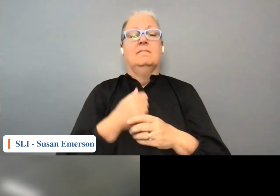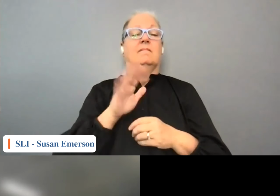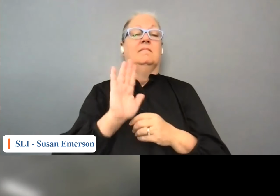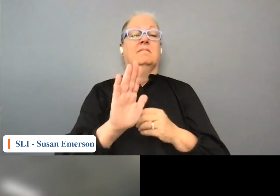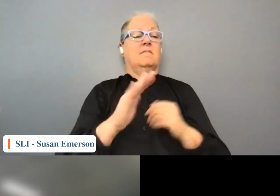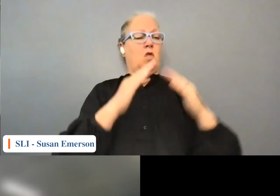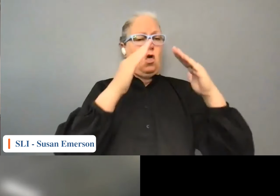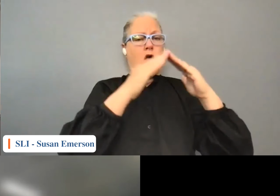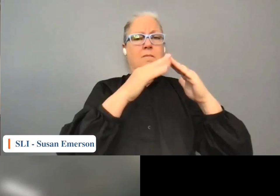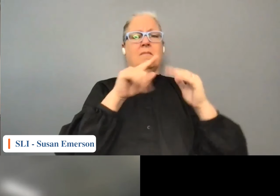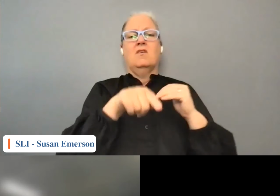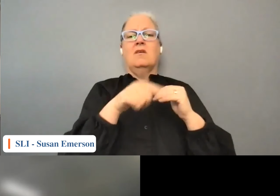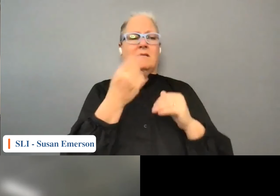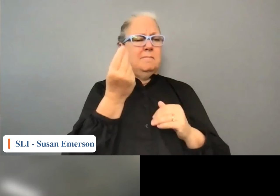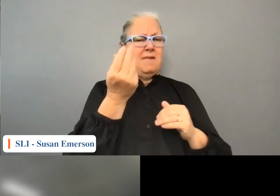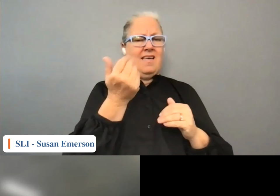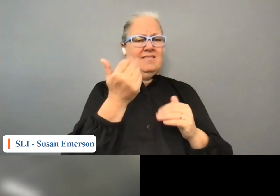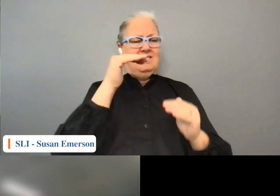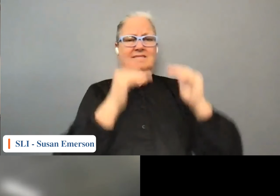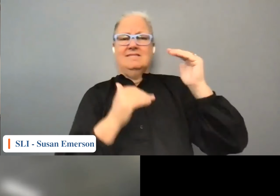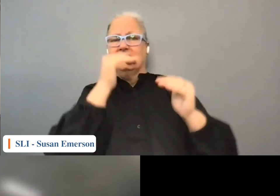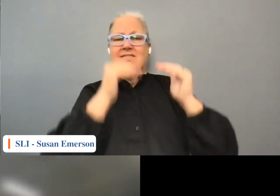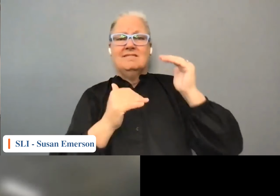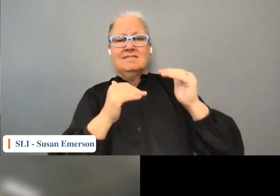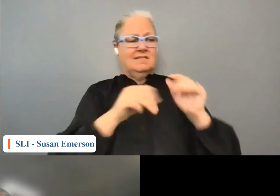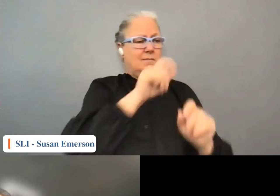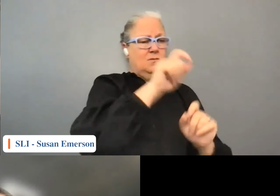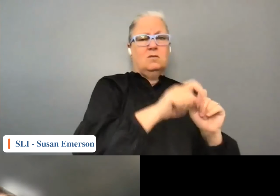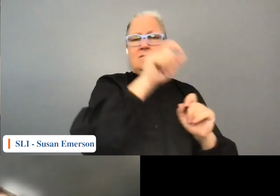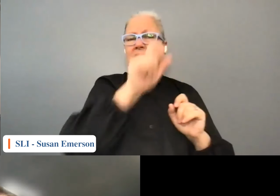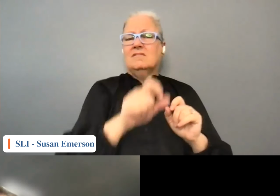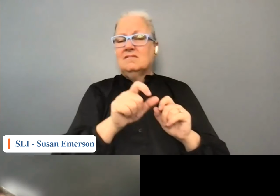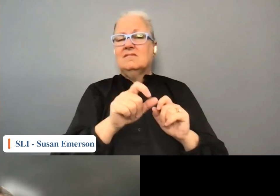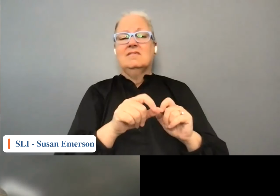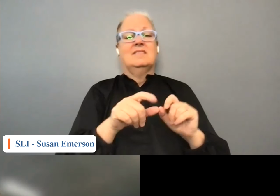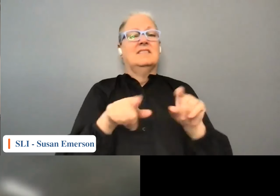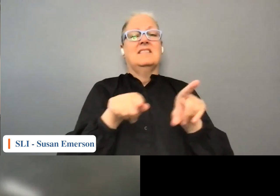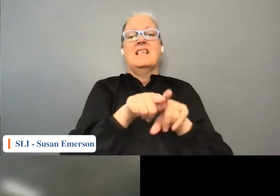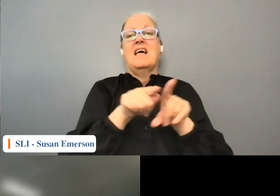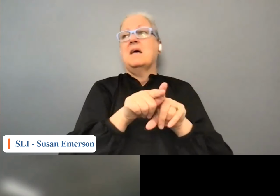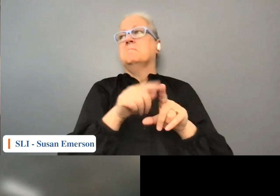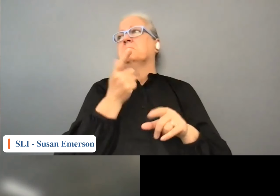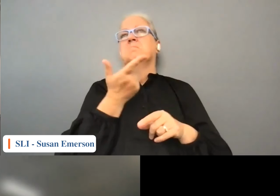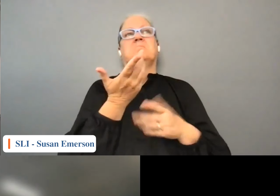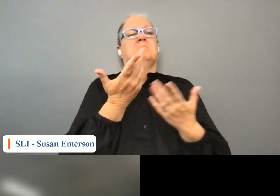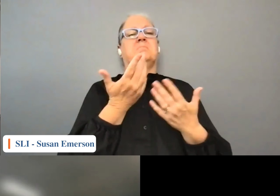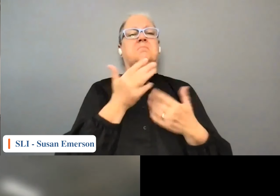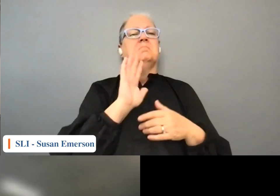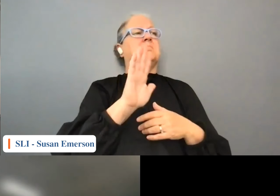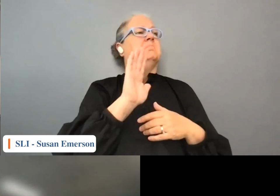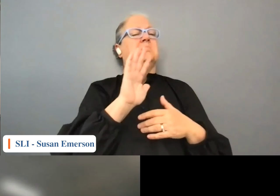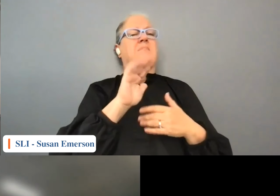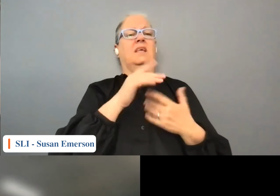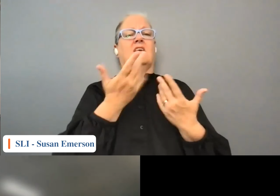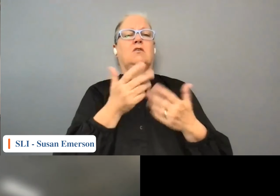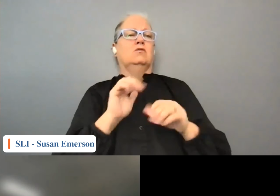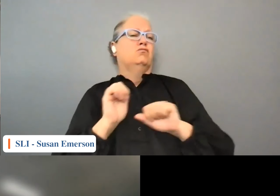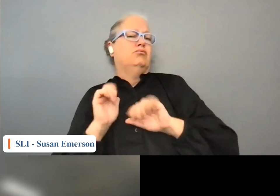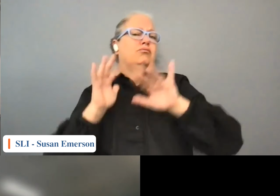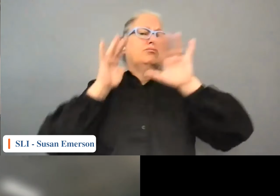financial stress at times of particular vulnerability, such as during a natural disaster, which can be an escalator